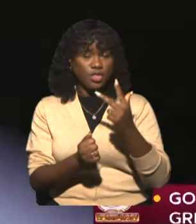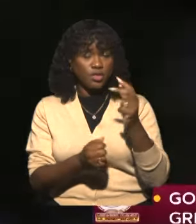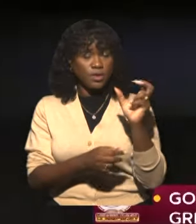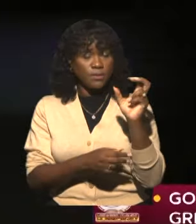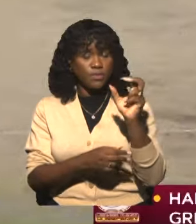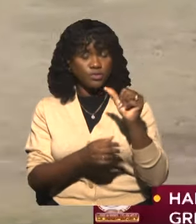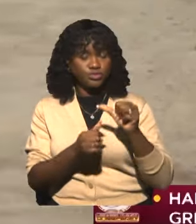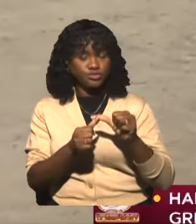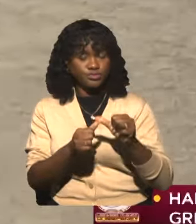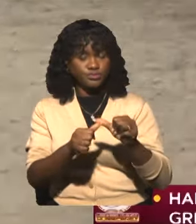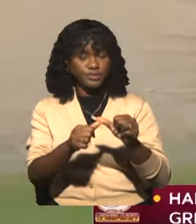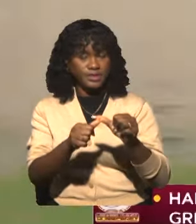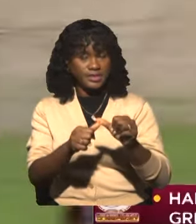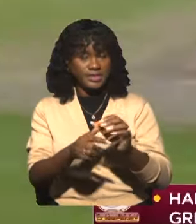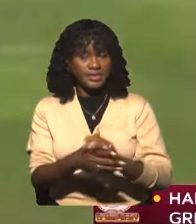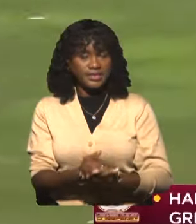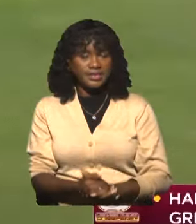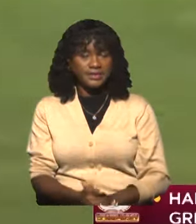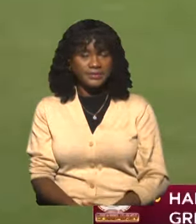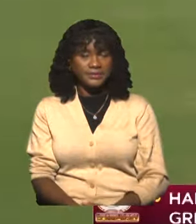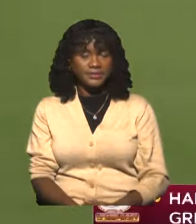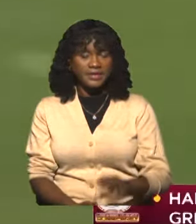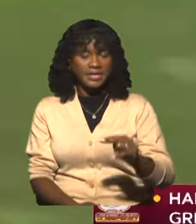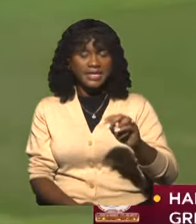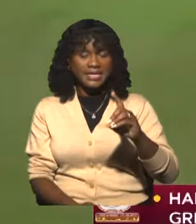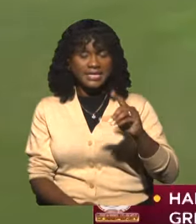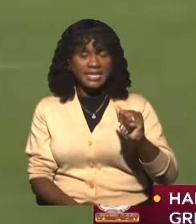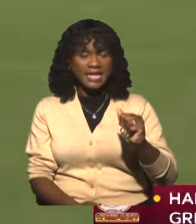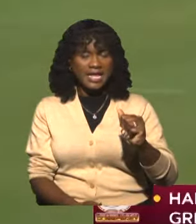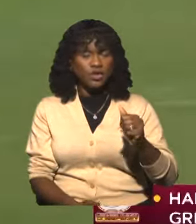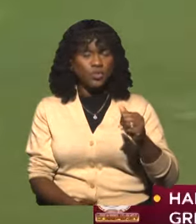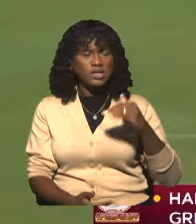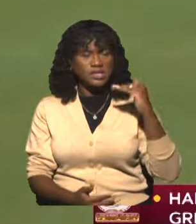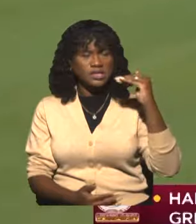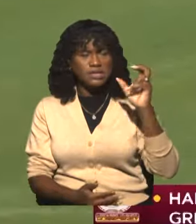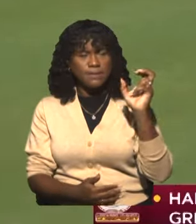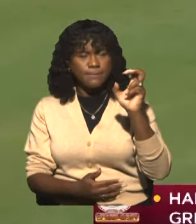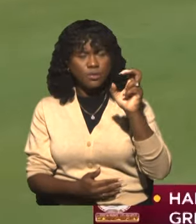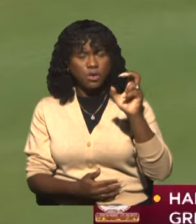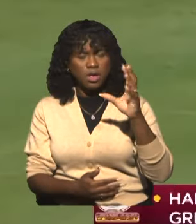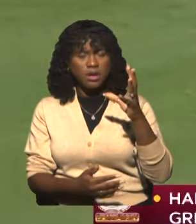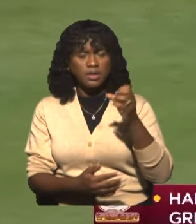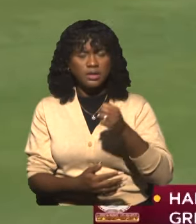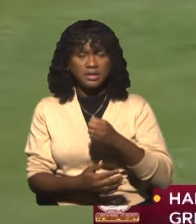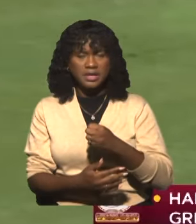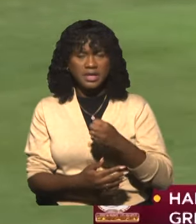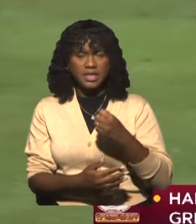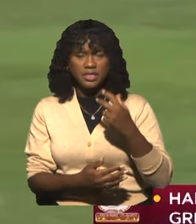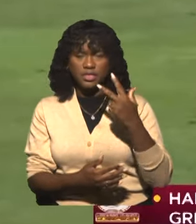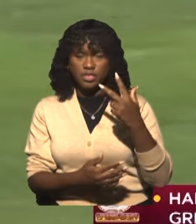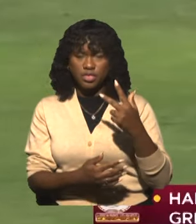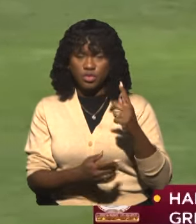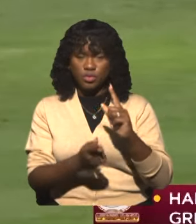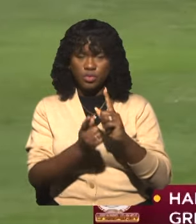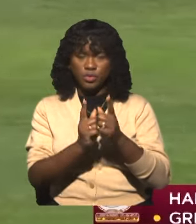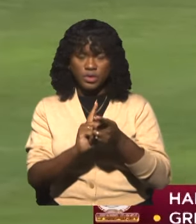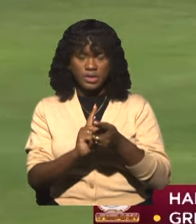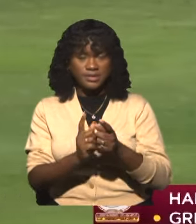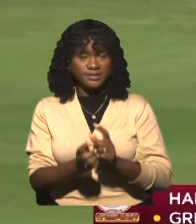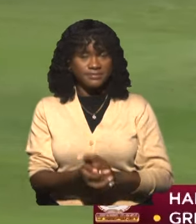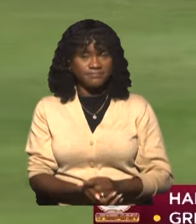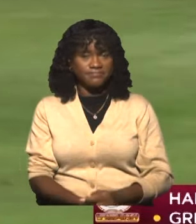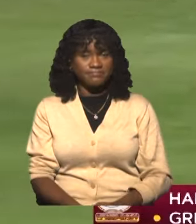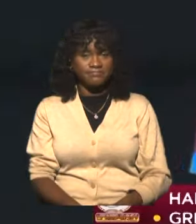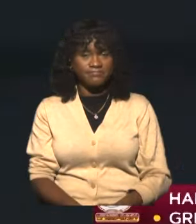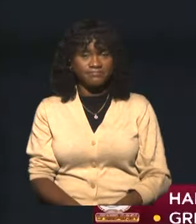spare. Ashmead Ned was the top Harpy Eagles bowler with 3 for 43. Naasira Mohammed,